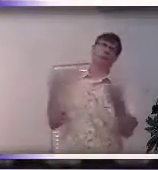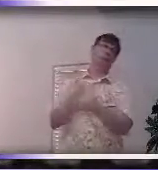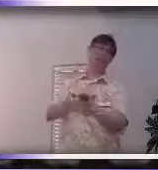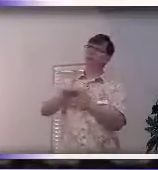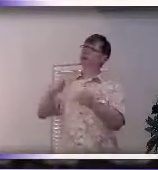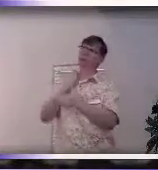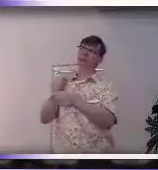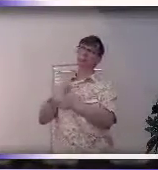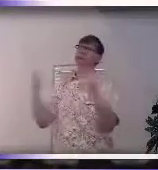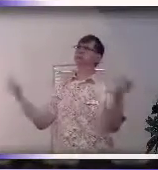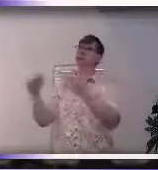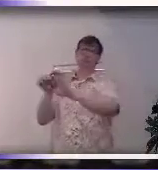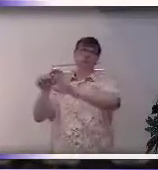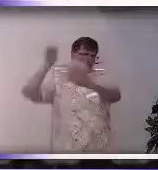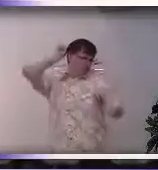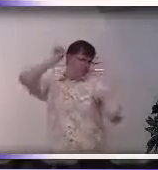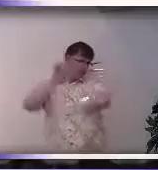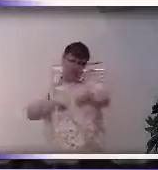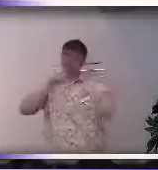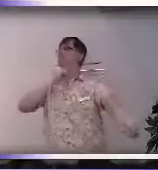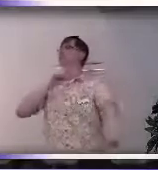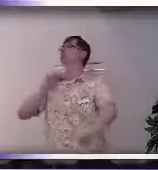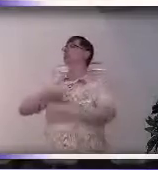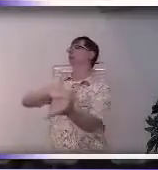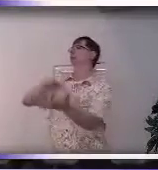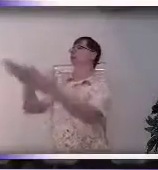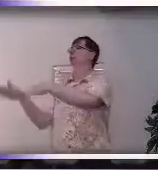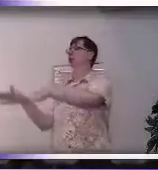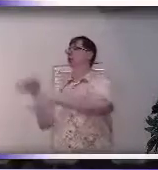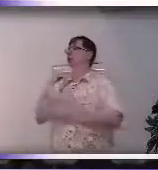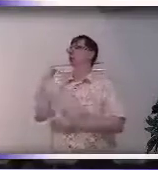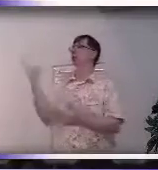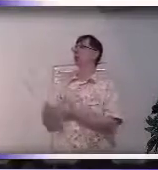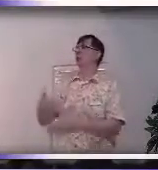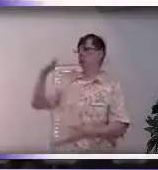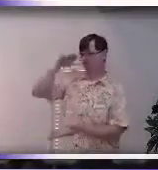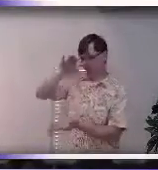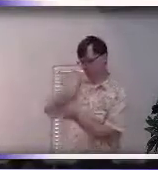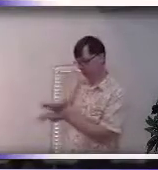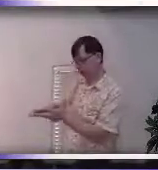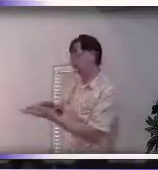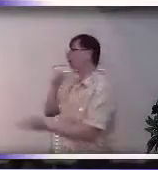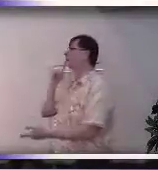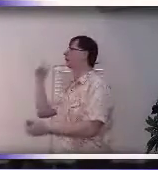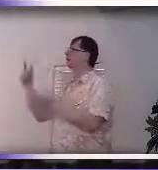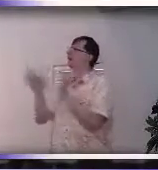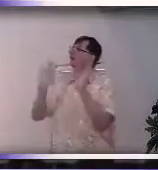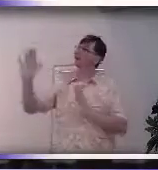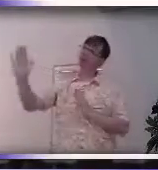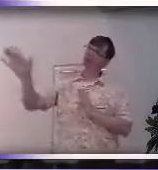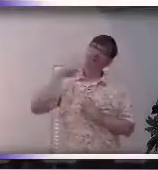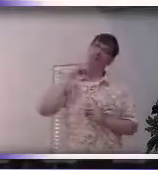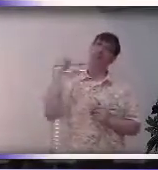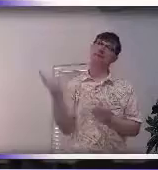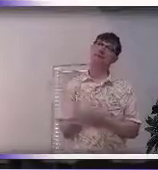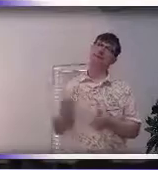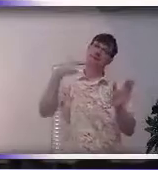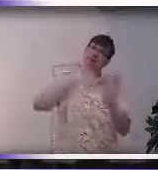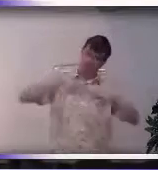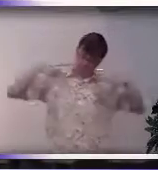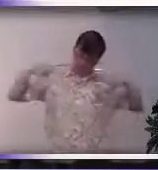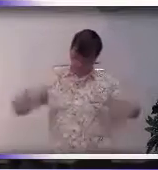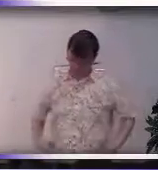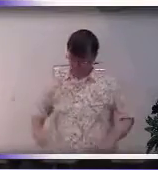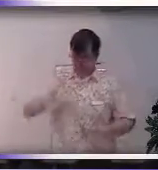created nor destroyed, it can only change form. The more we learn about that, the more we find that this physical